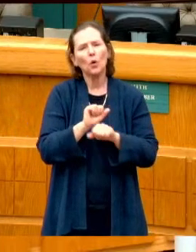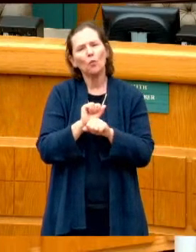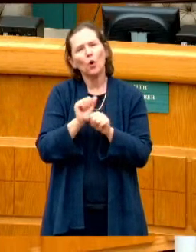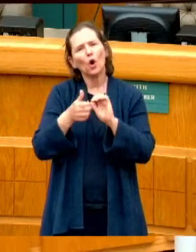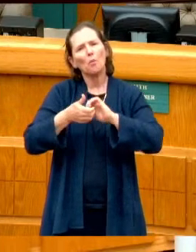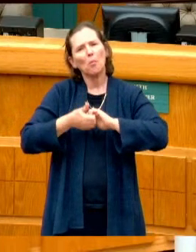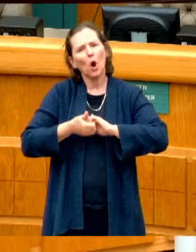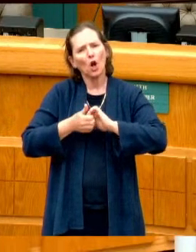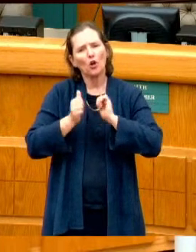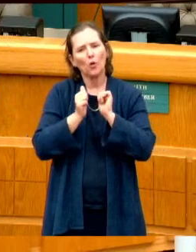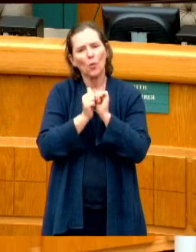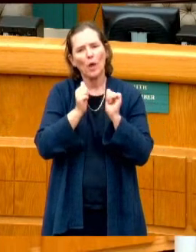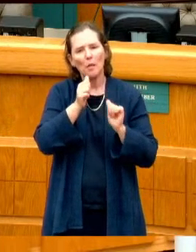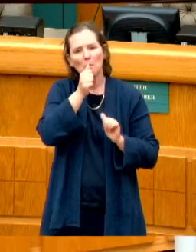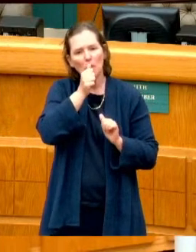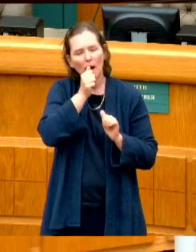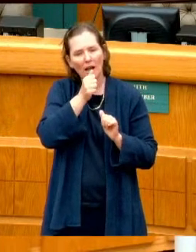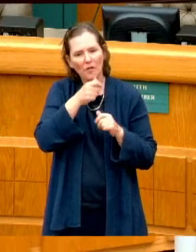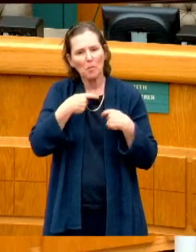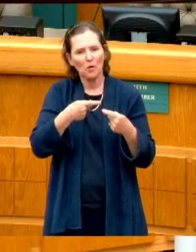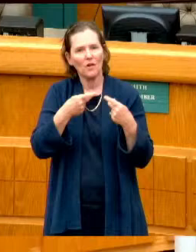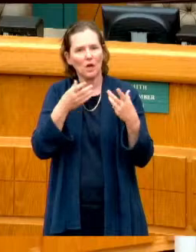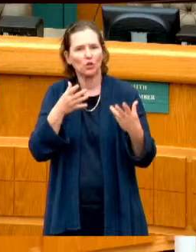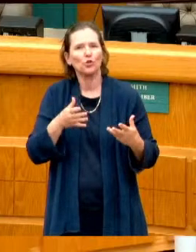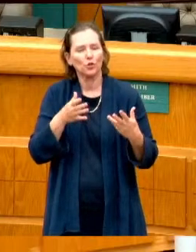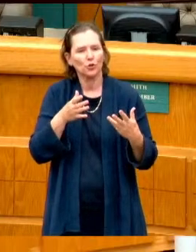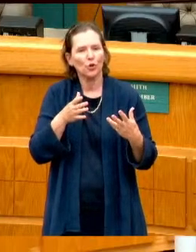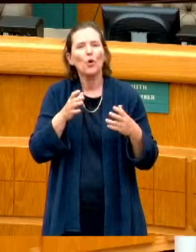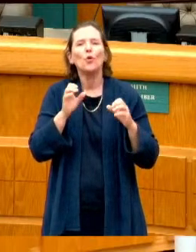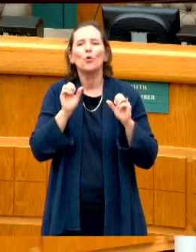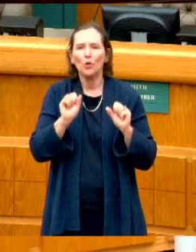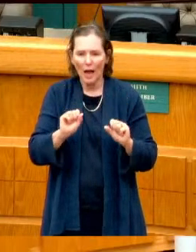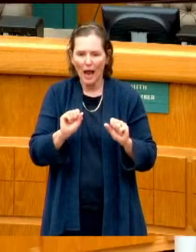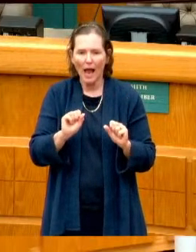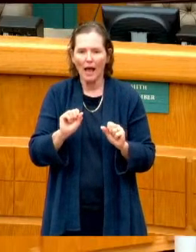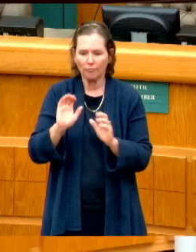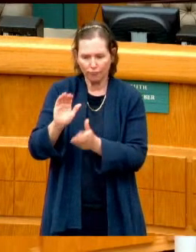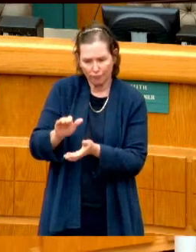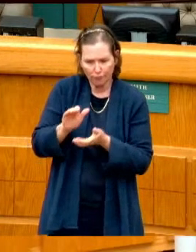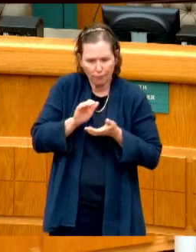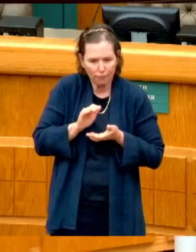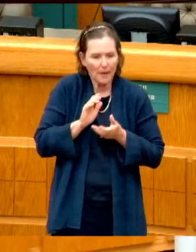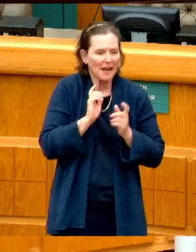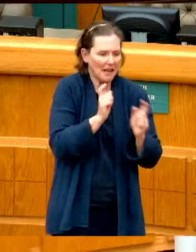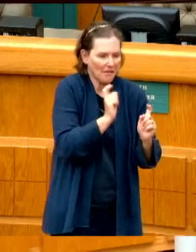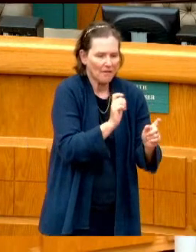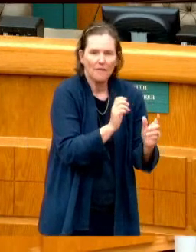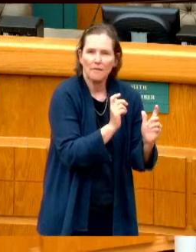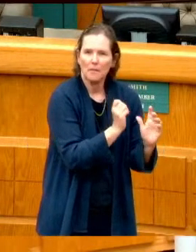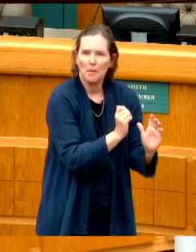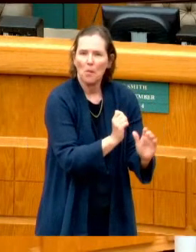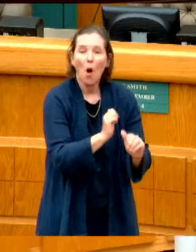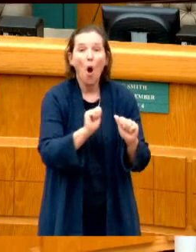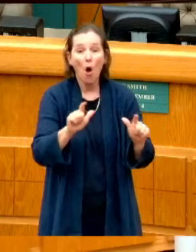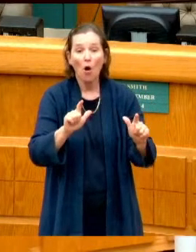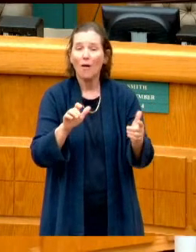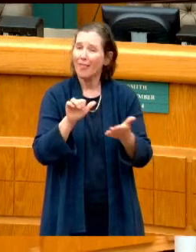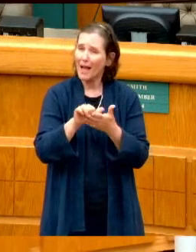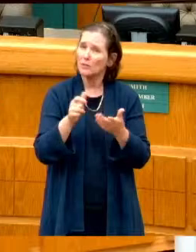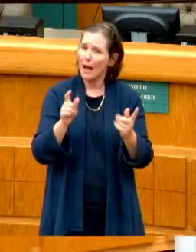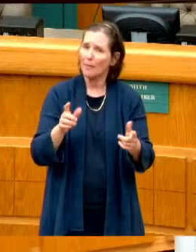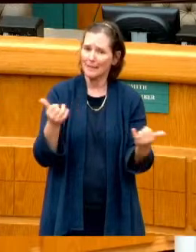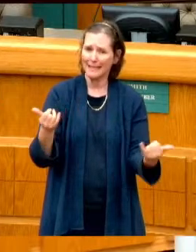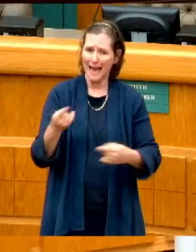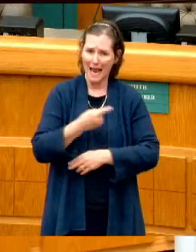their vaccine stock distributed. That's what happened today. Today's vaccines on the island, North Padre Island that